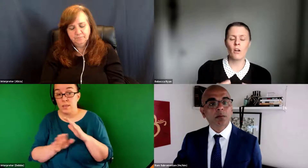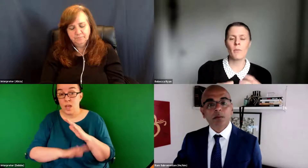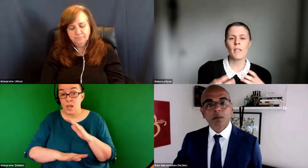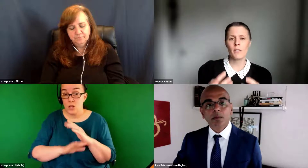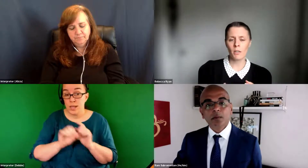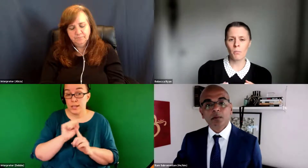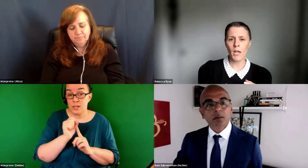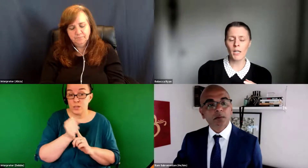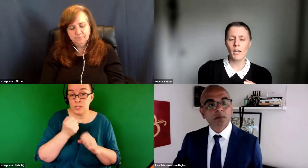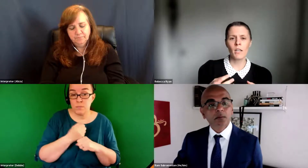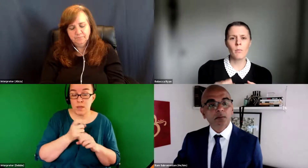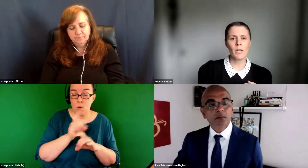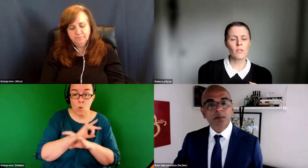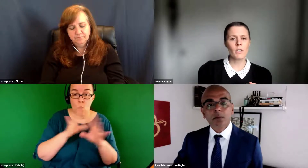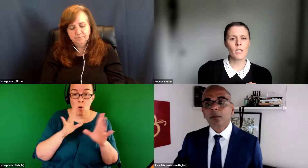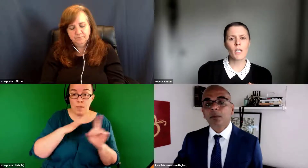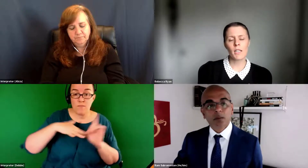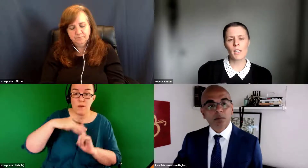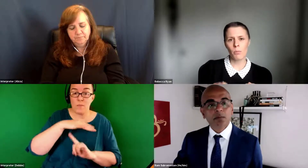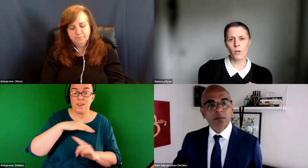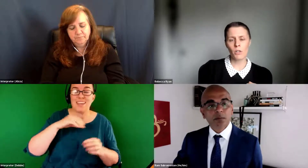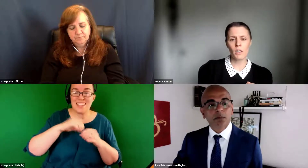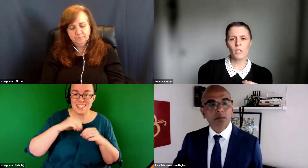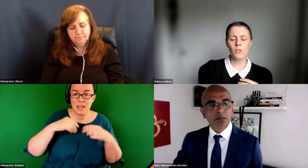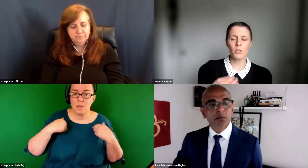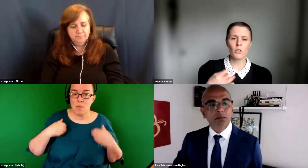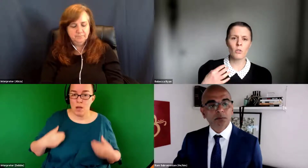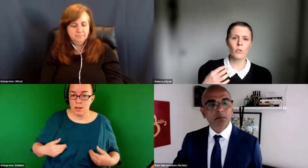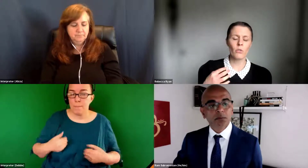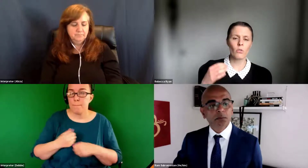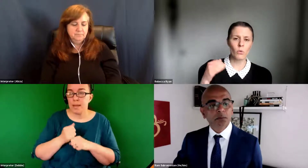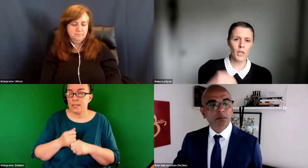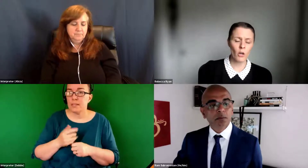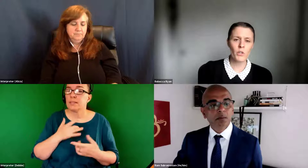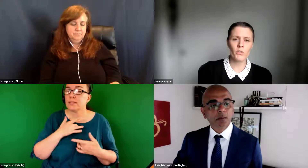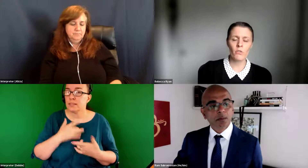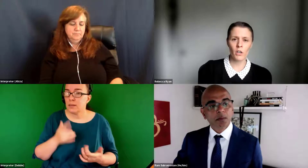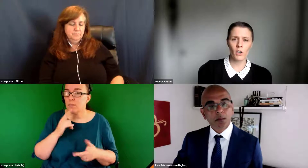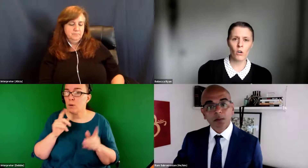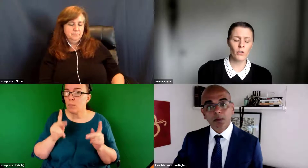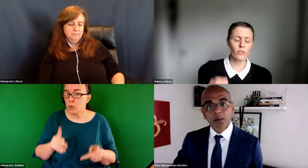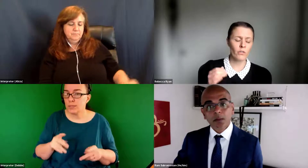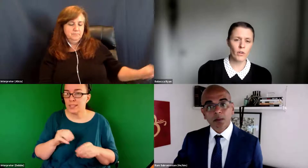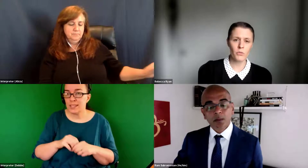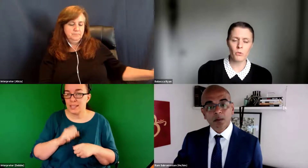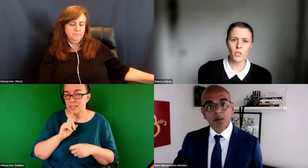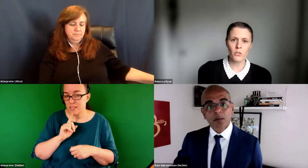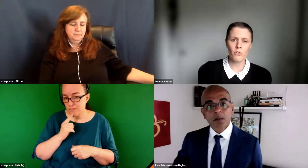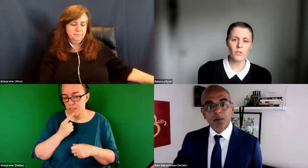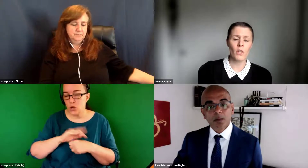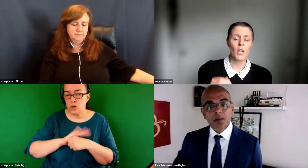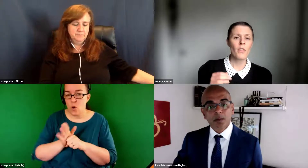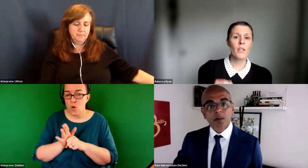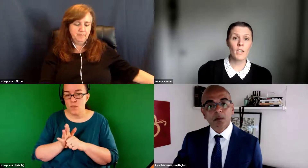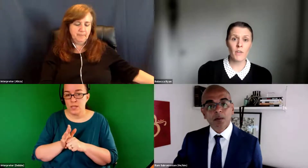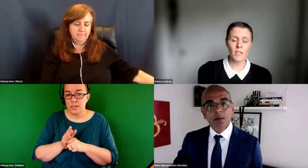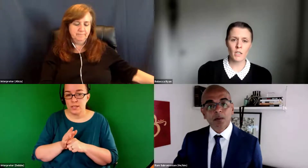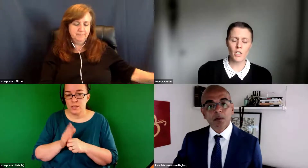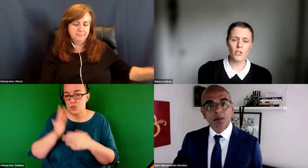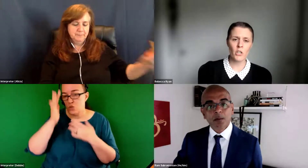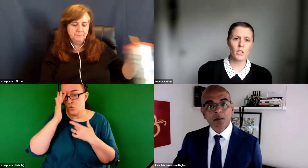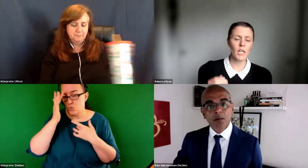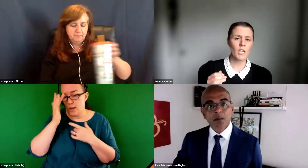horrific environment inside the body that makes it really unlikely that a person, especially when they go into severe COVID, severe respiratory distress, the need